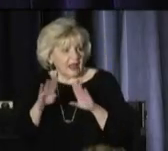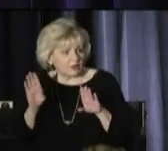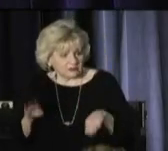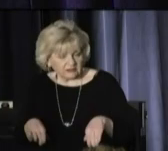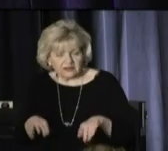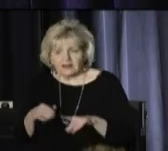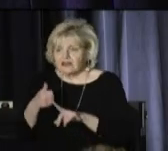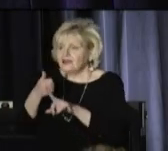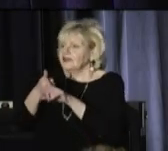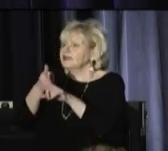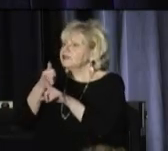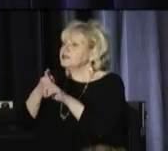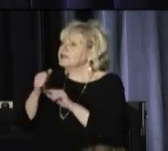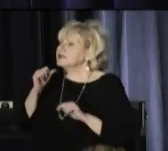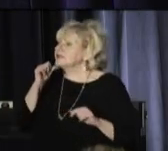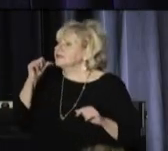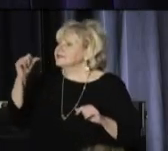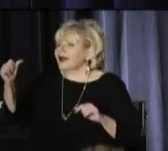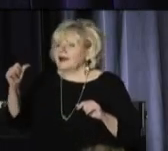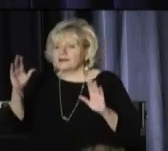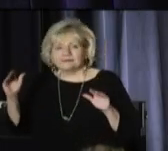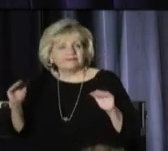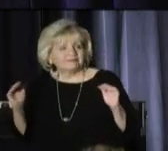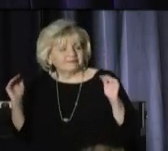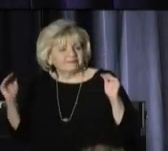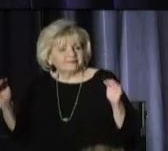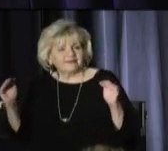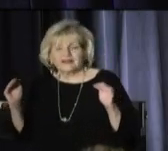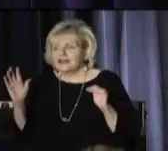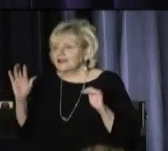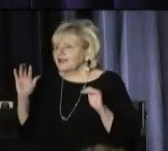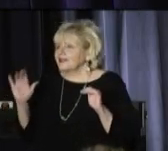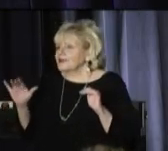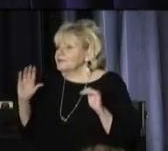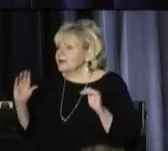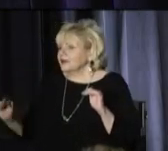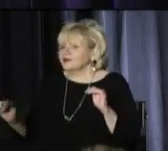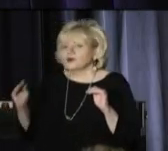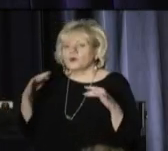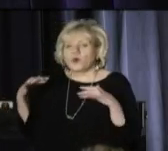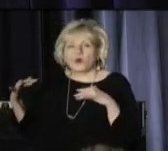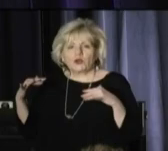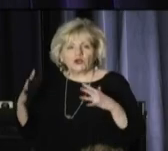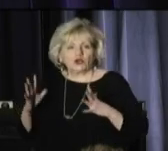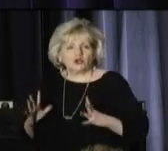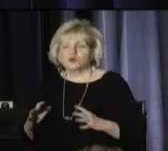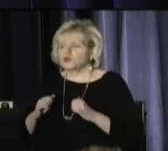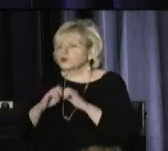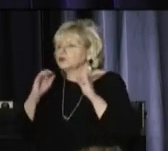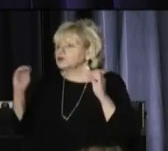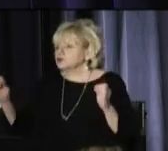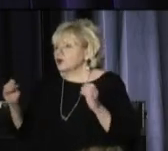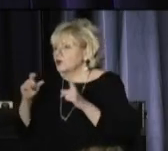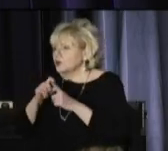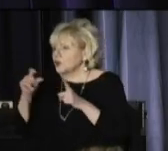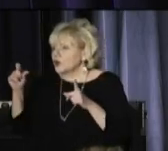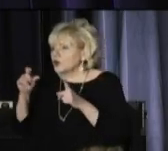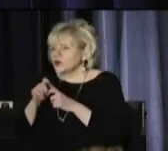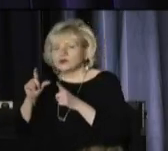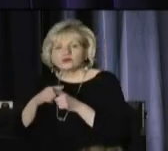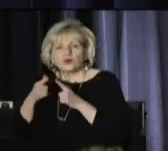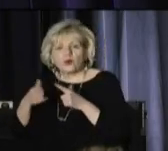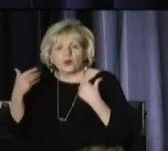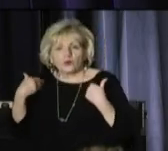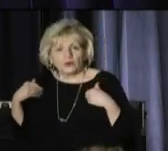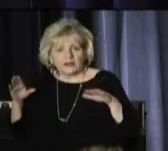is the non-aesthete, the mad, the flaccid warrior with no words or wings. If